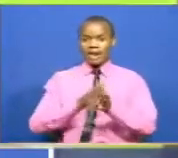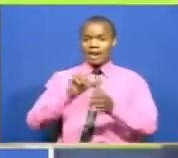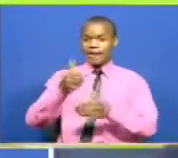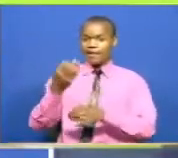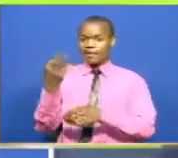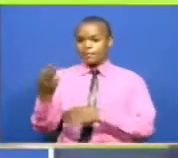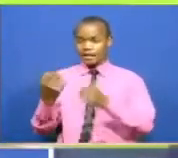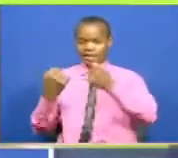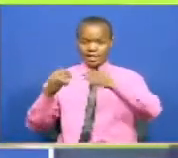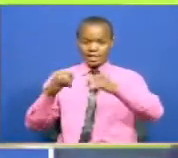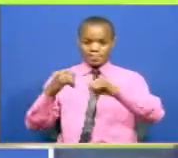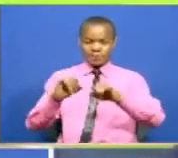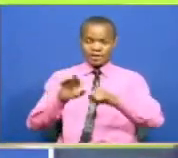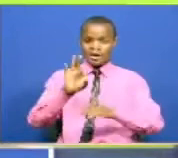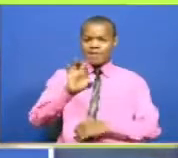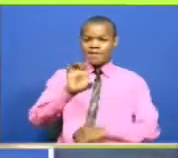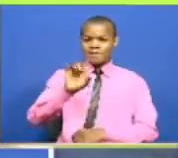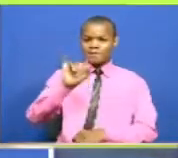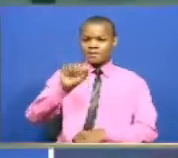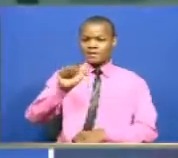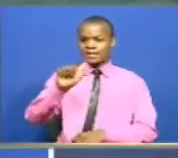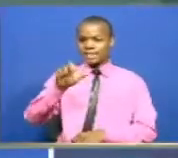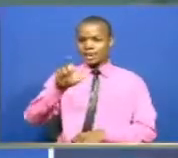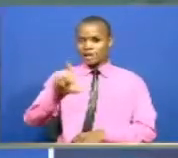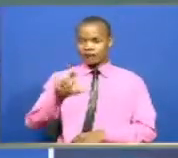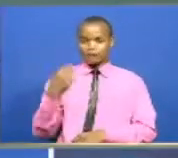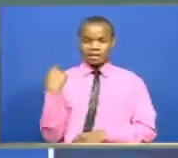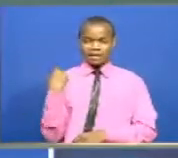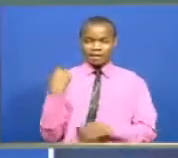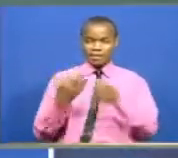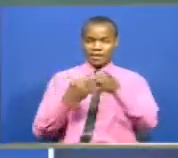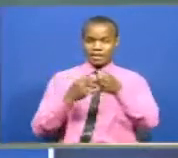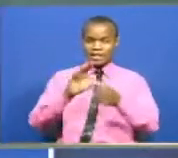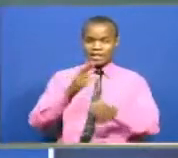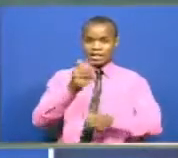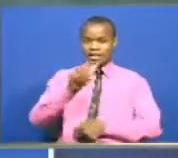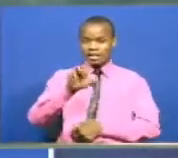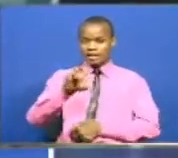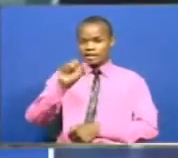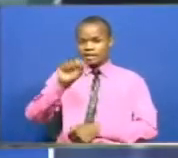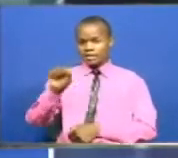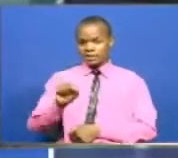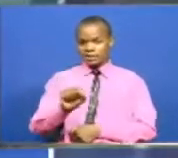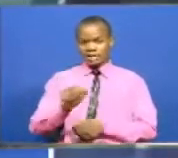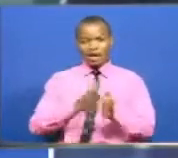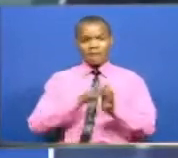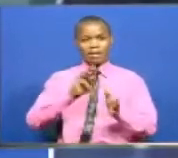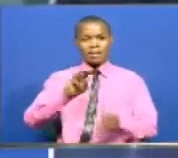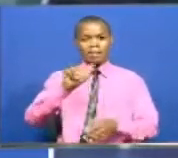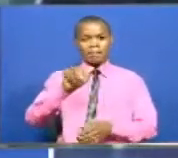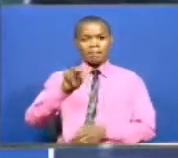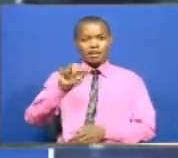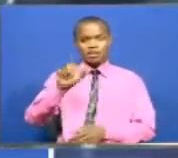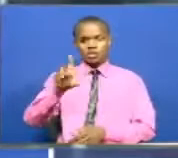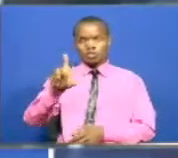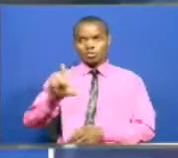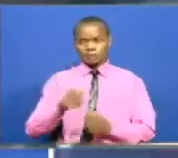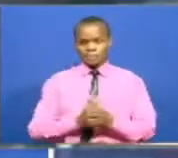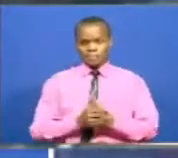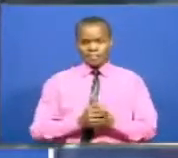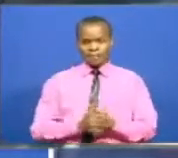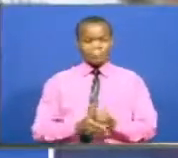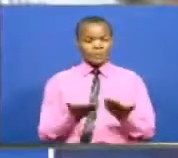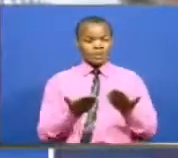candidates, namely Faisal Abdallah Bade, Charles Bilali and Mansur Kumaka. The seat fell vacant